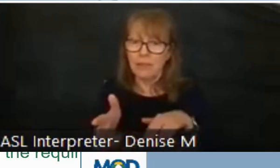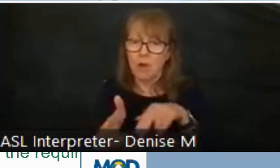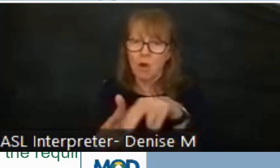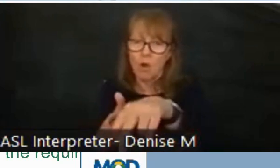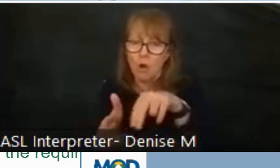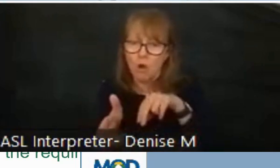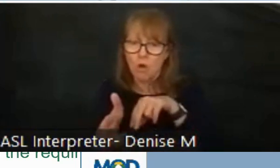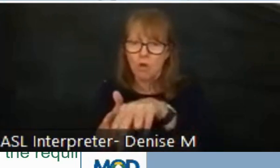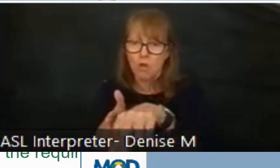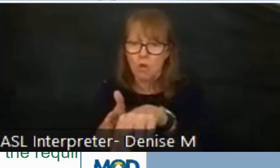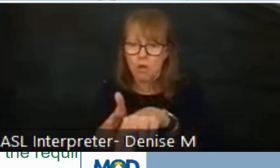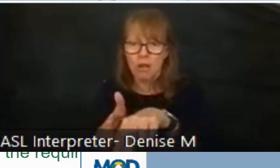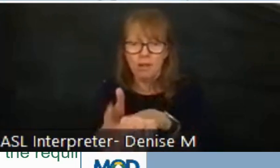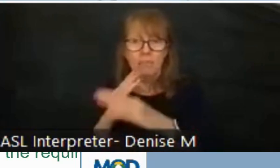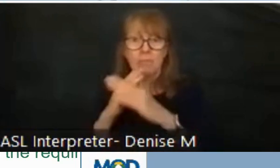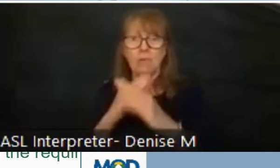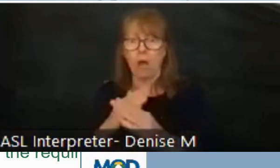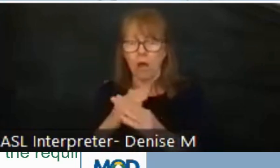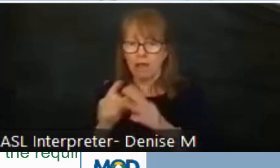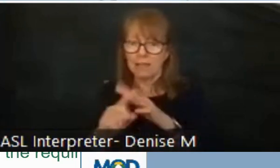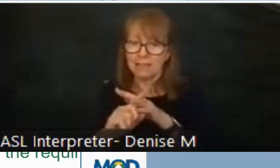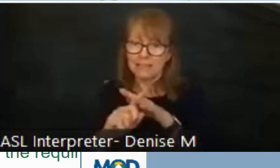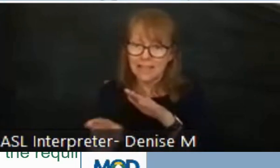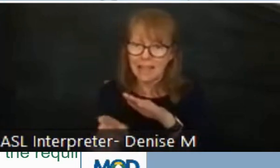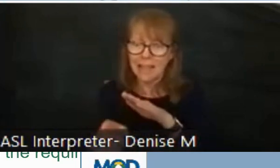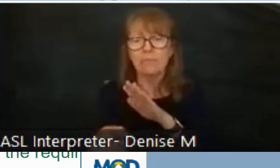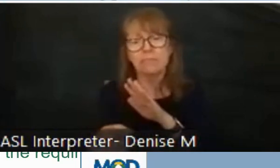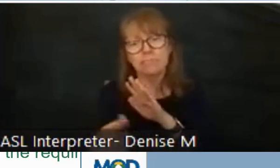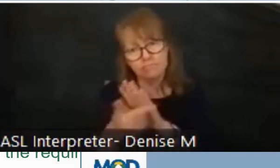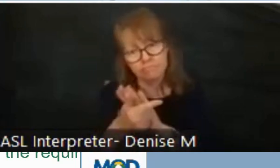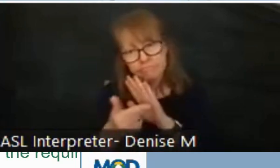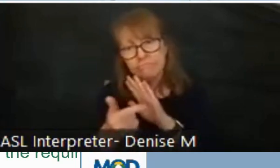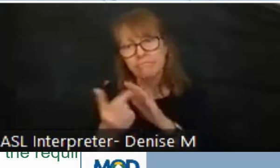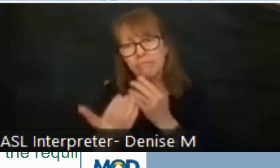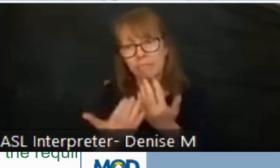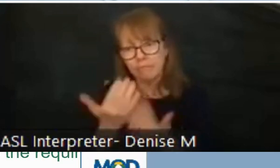code. There are also health and safety codes, zoning laws